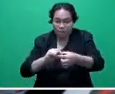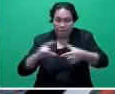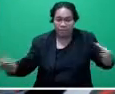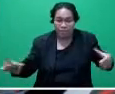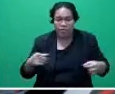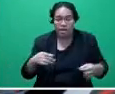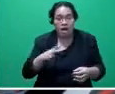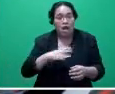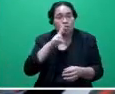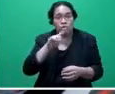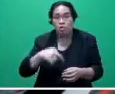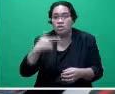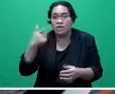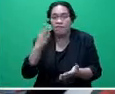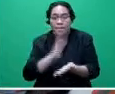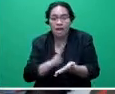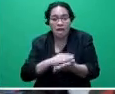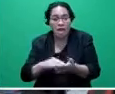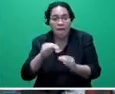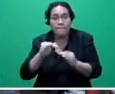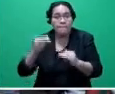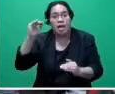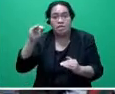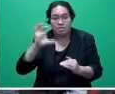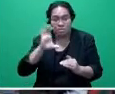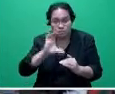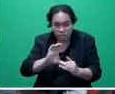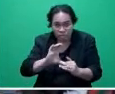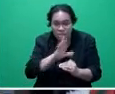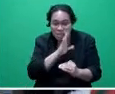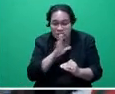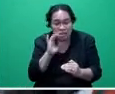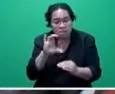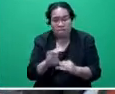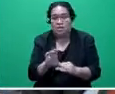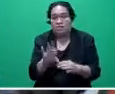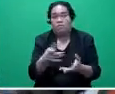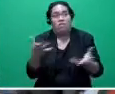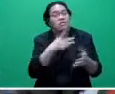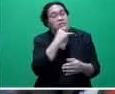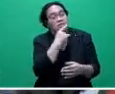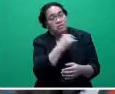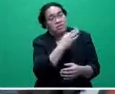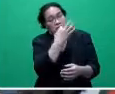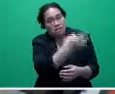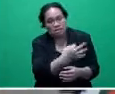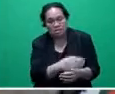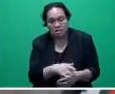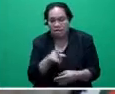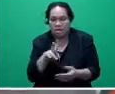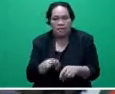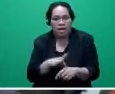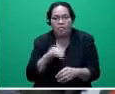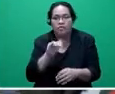high 2.7 billion budget deficit, making it not only an unrealistic budget, but depleting this government in attempting to live beyond its